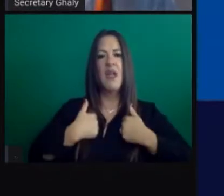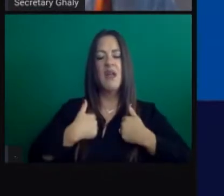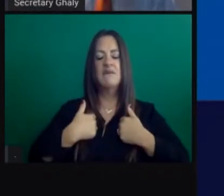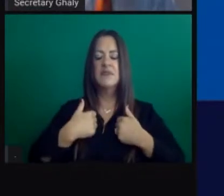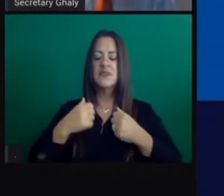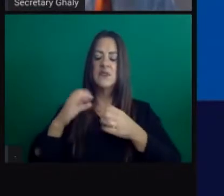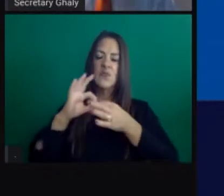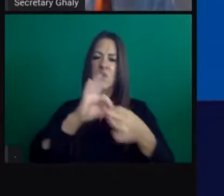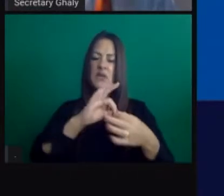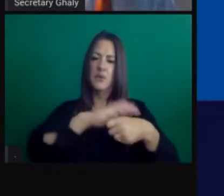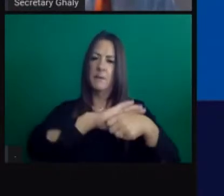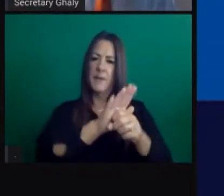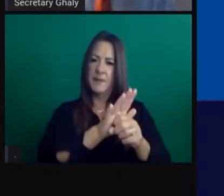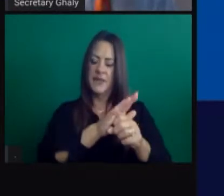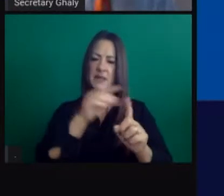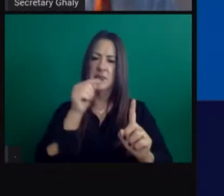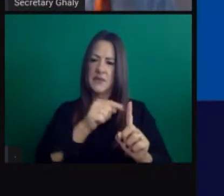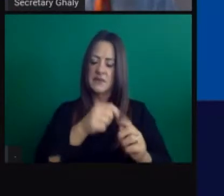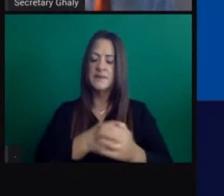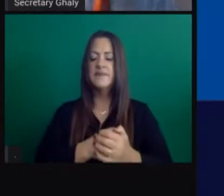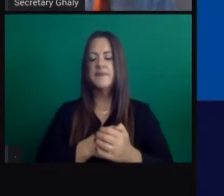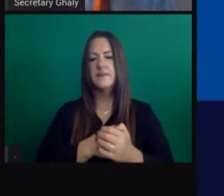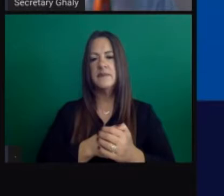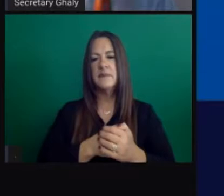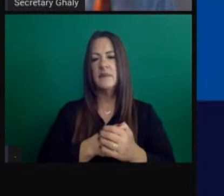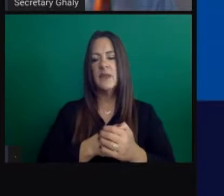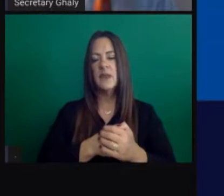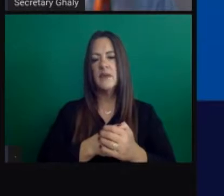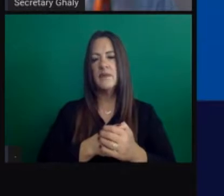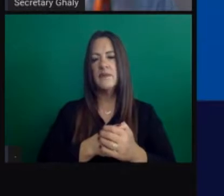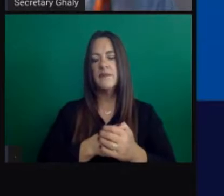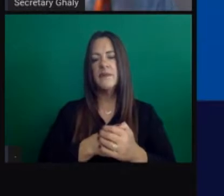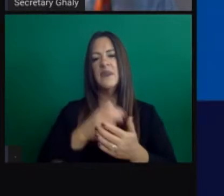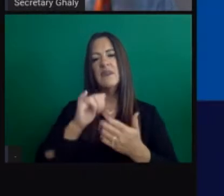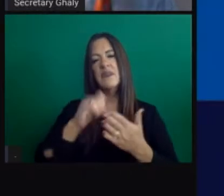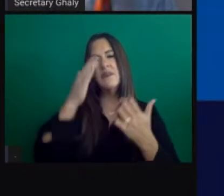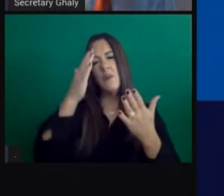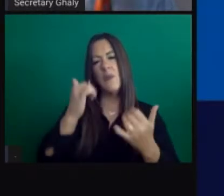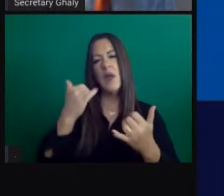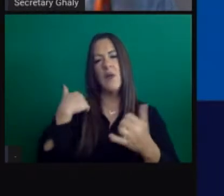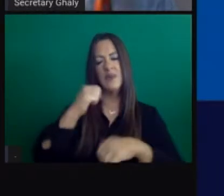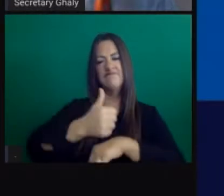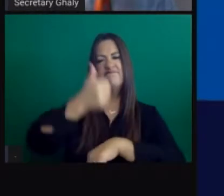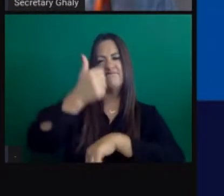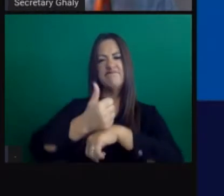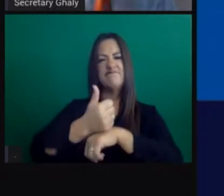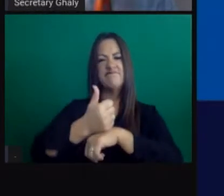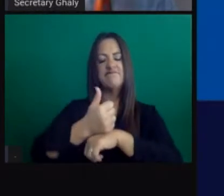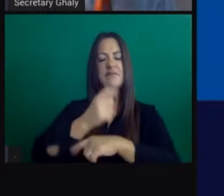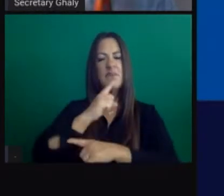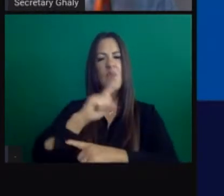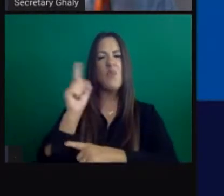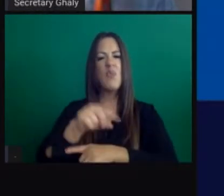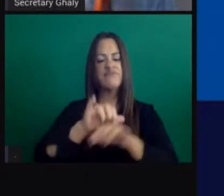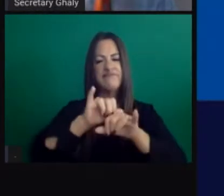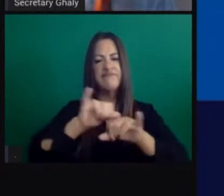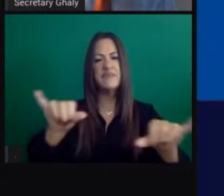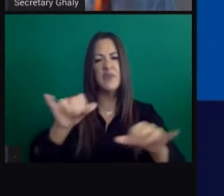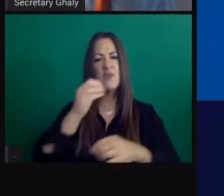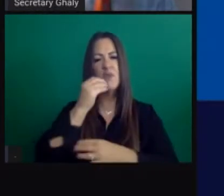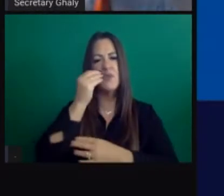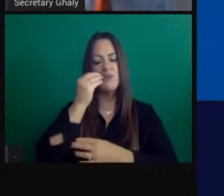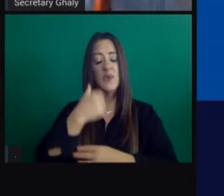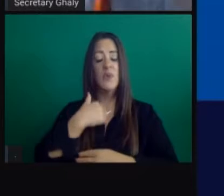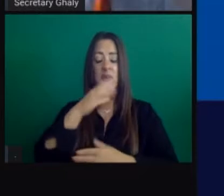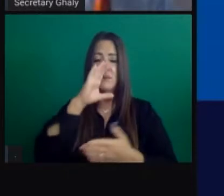pandemic. It is exactly what led us to put in place the regional stay-at-home order that we believe